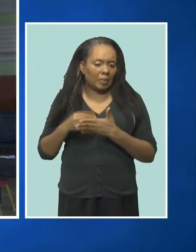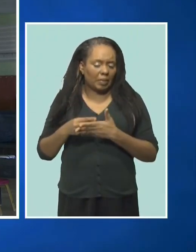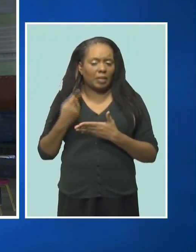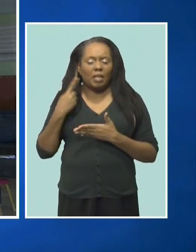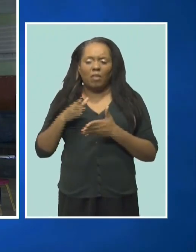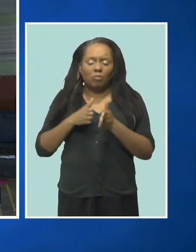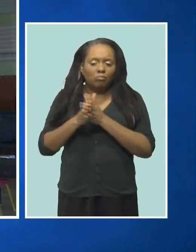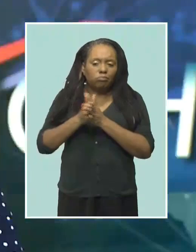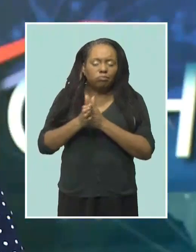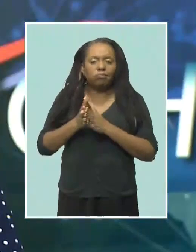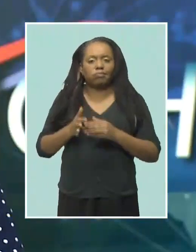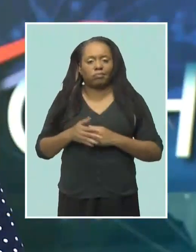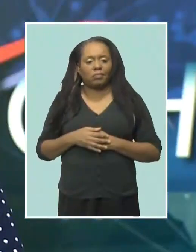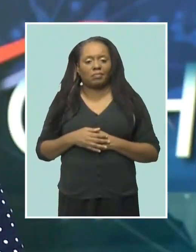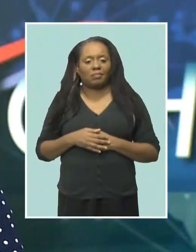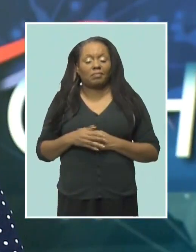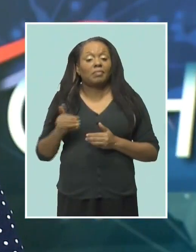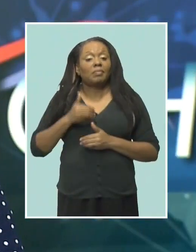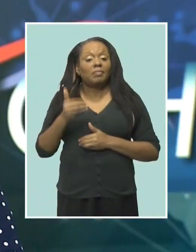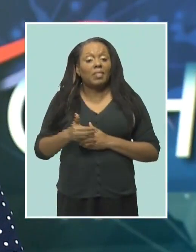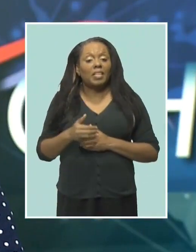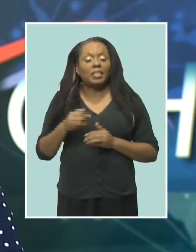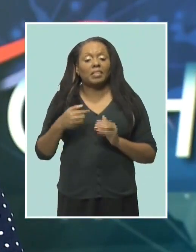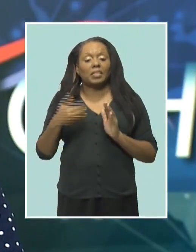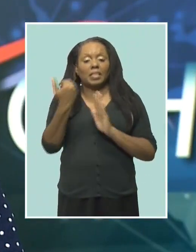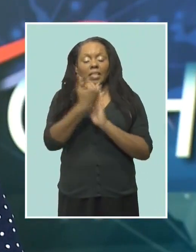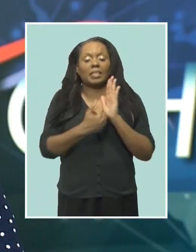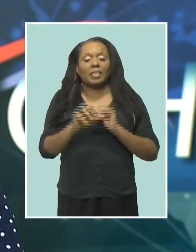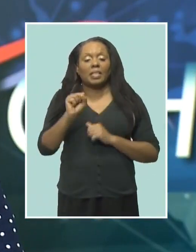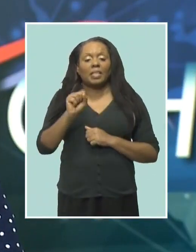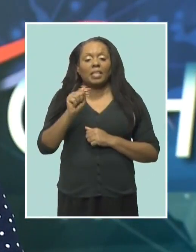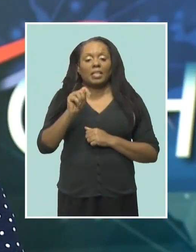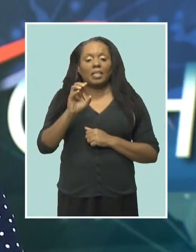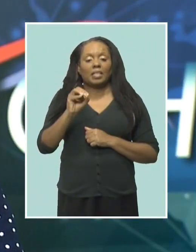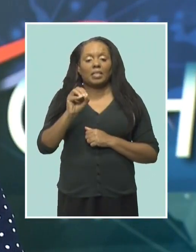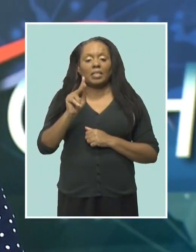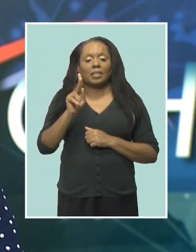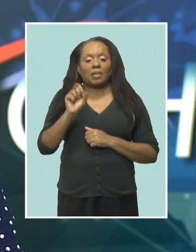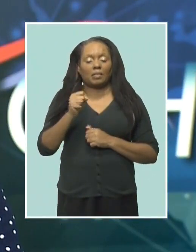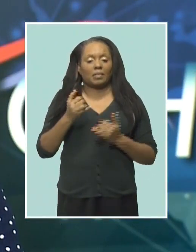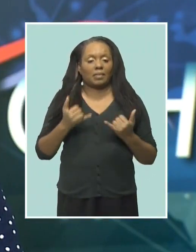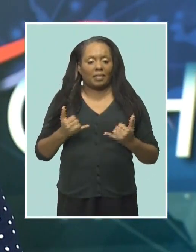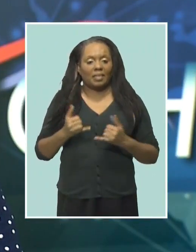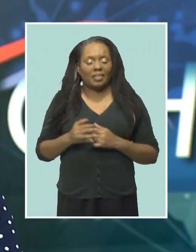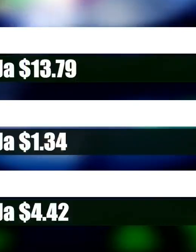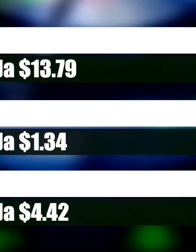forward to. And let's take a look now at how the stocks traded locally and regionally.